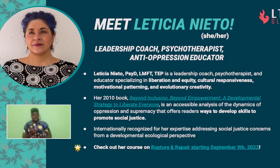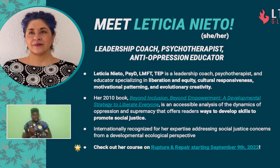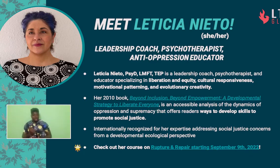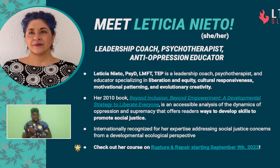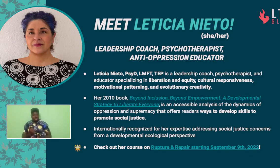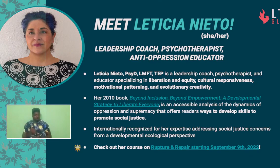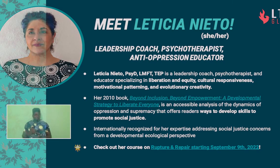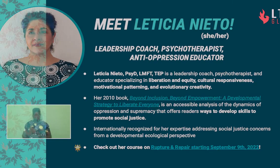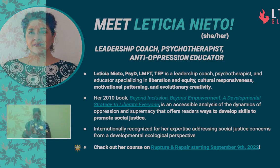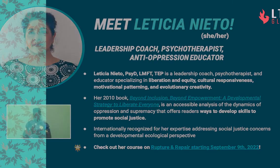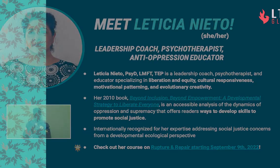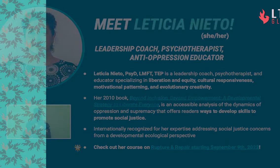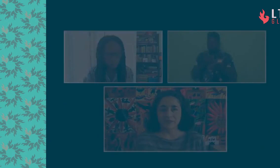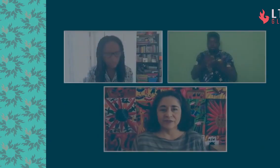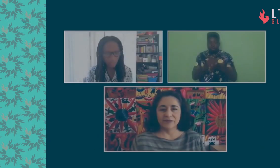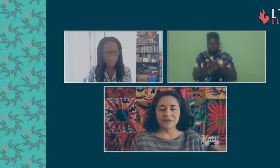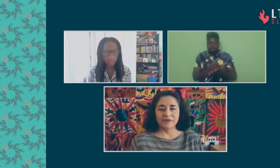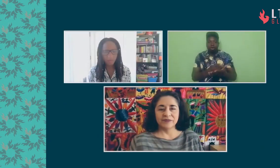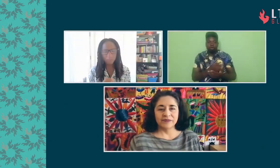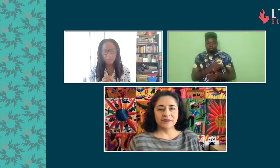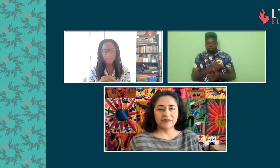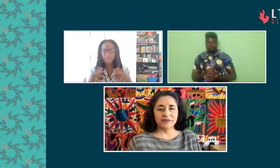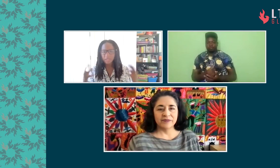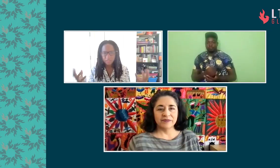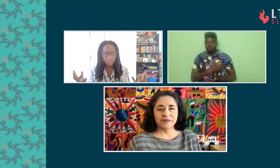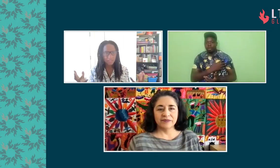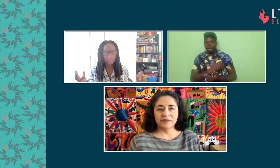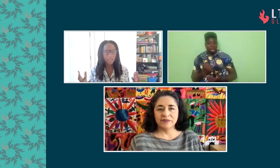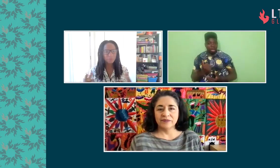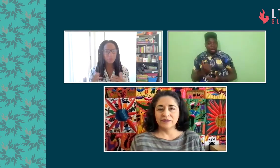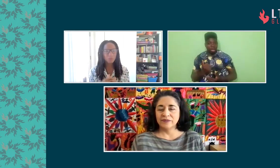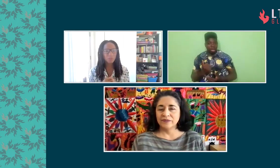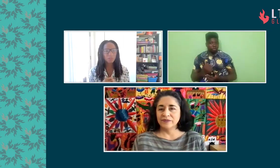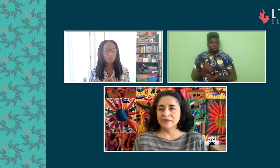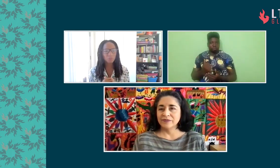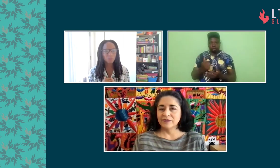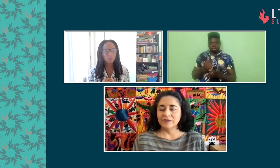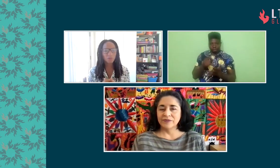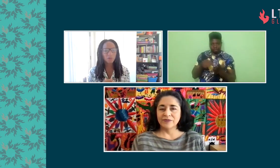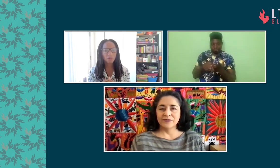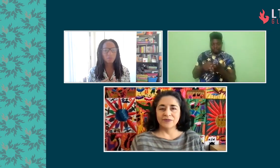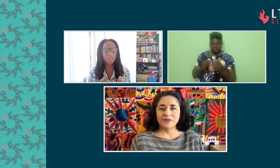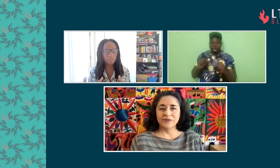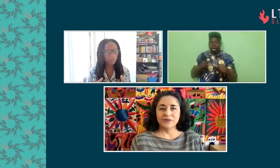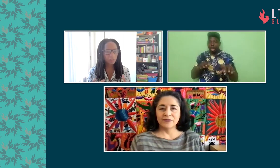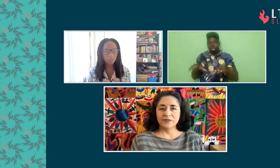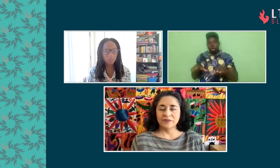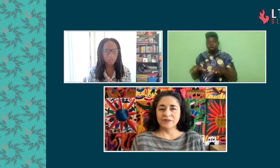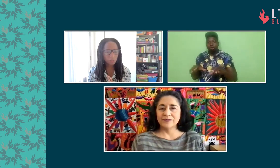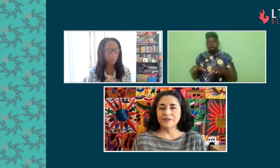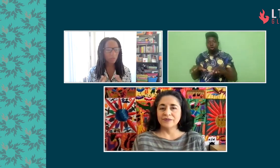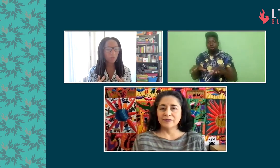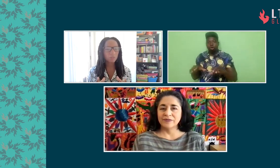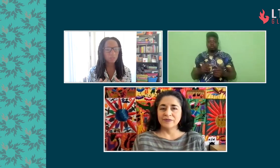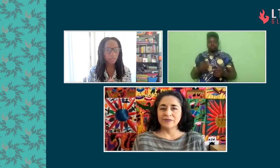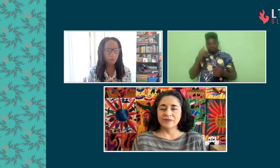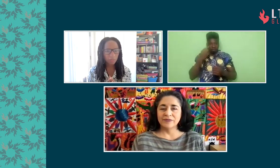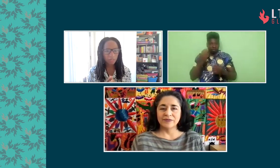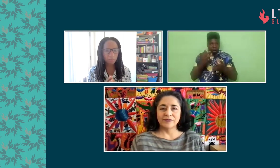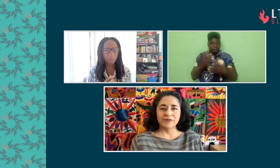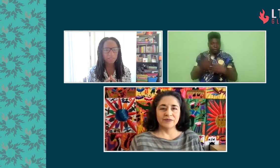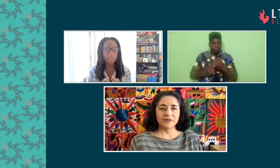book and to this author. But Leticia has been doing this work for many years. She's a leadership